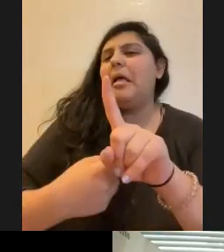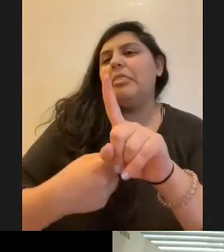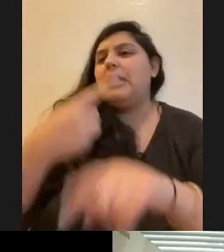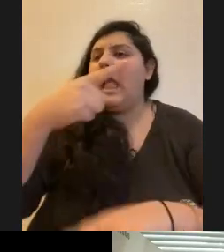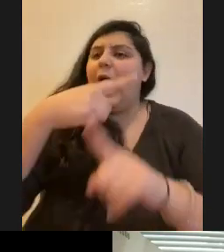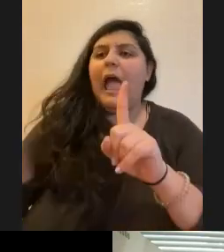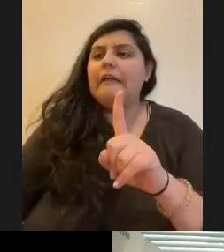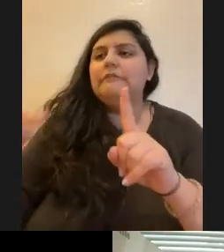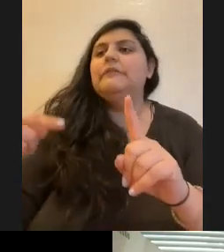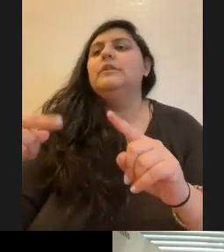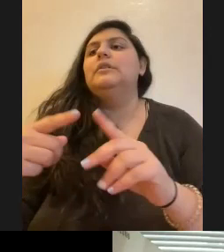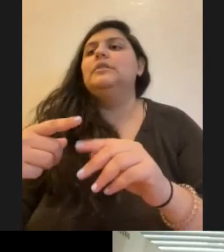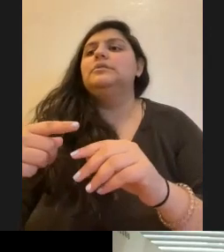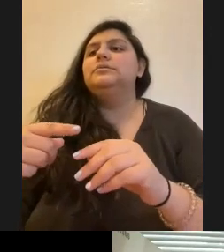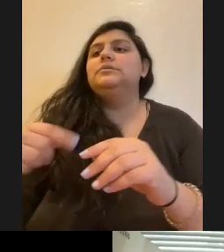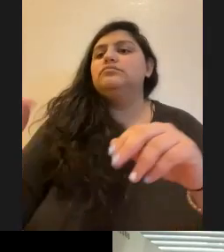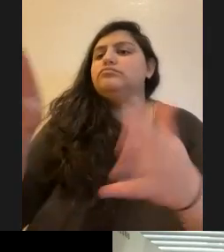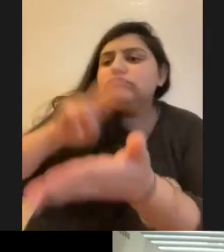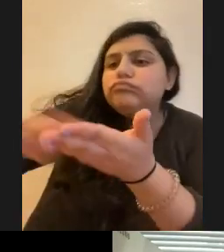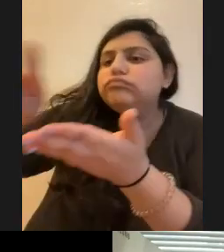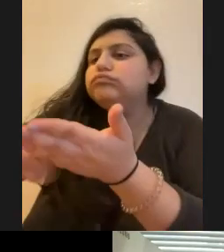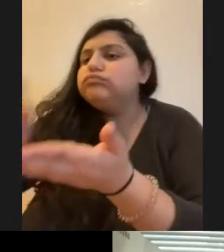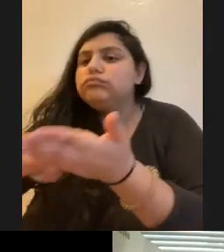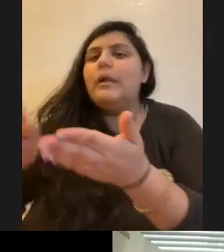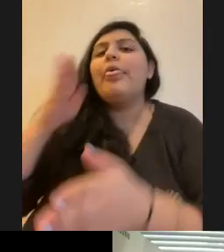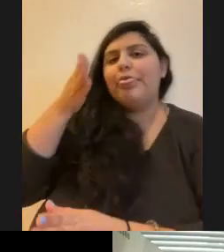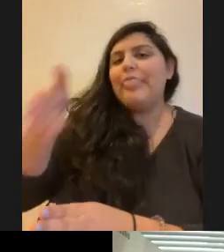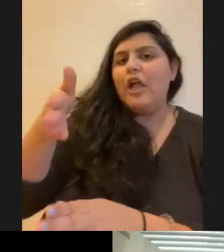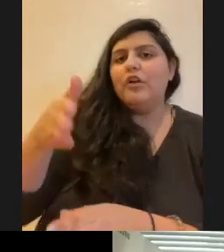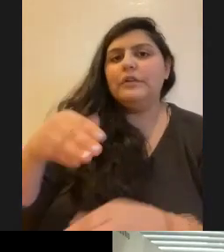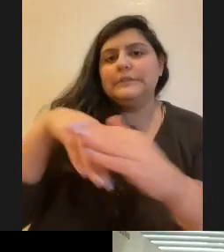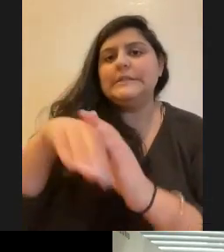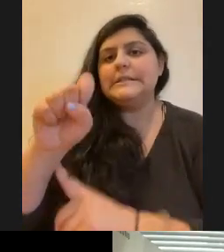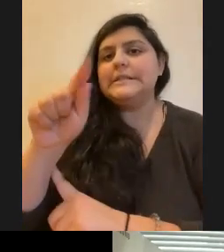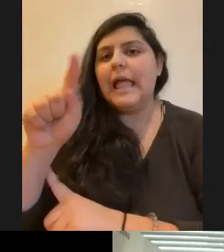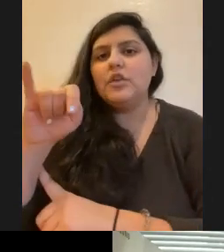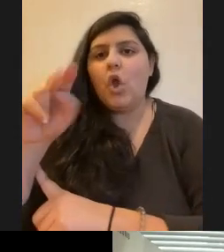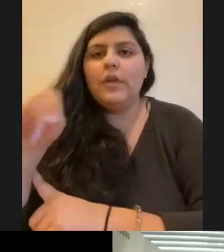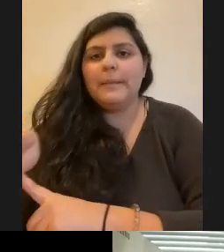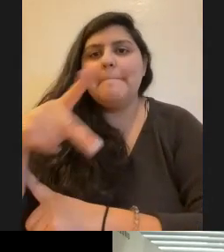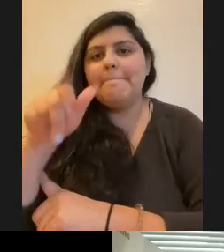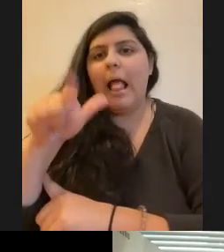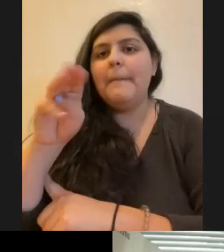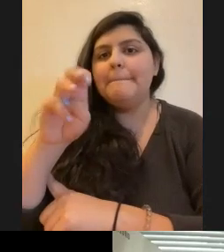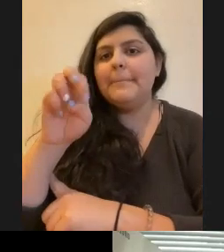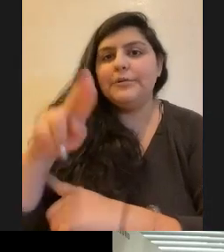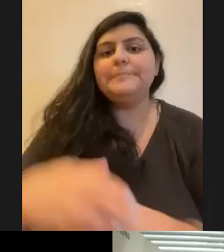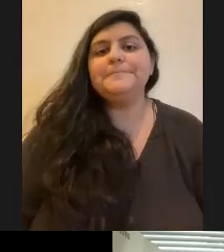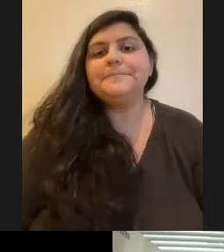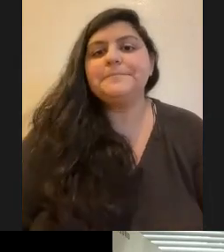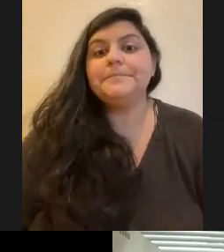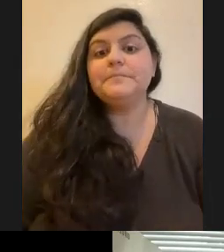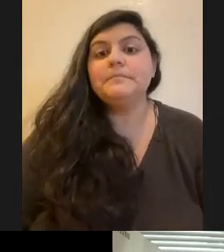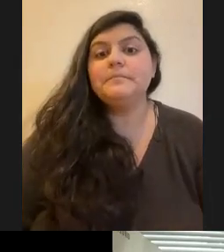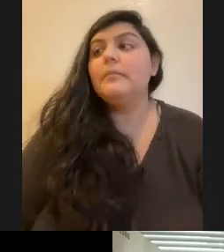conducting research from the station itself. Very cool. So are you going out and